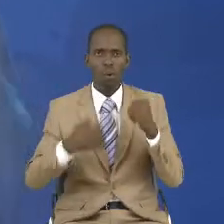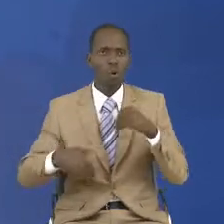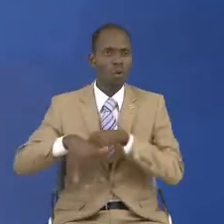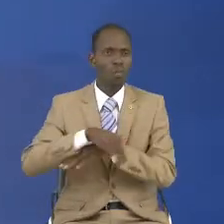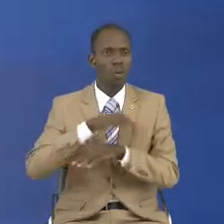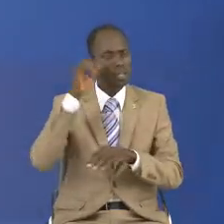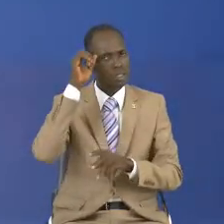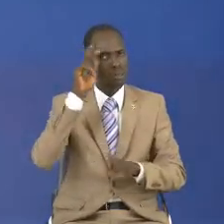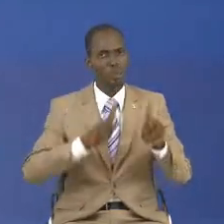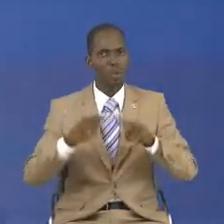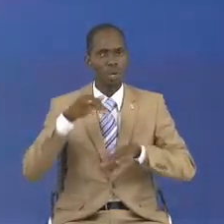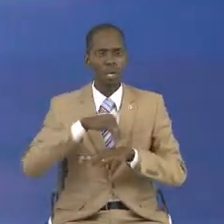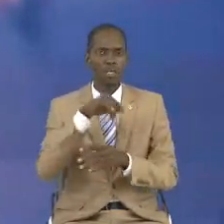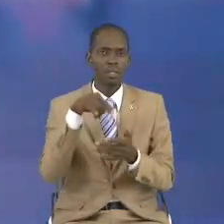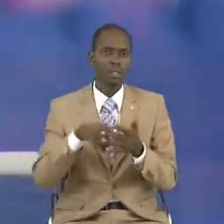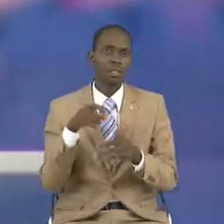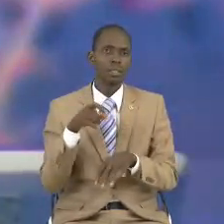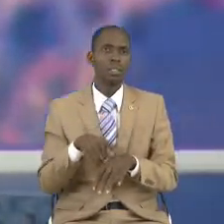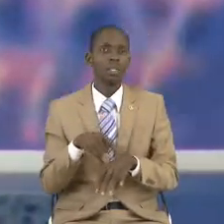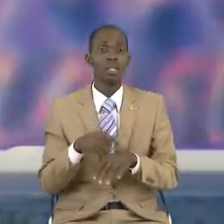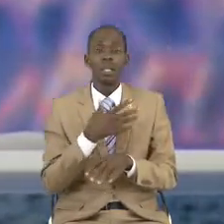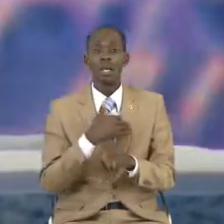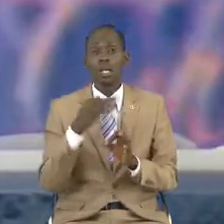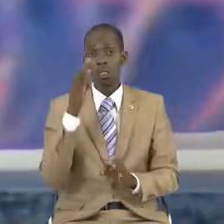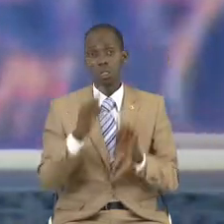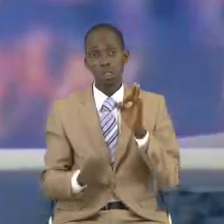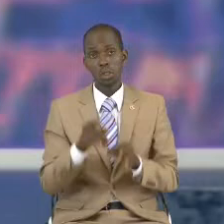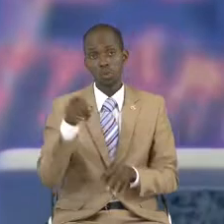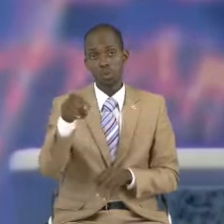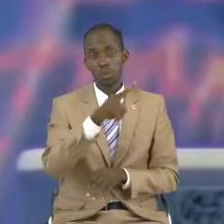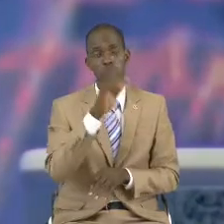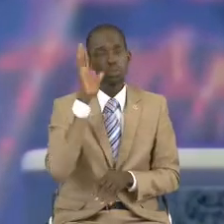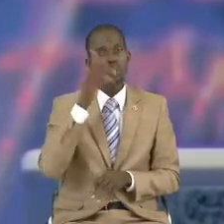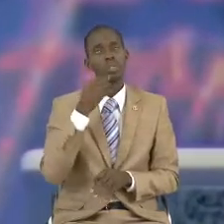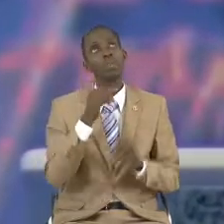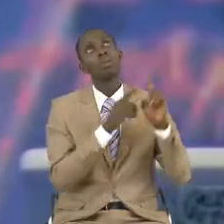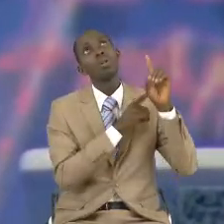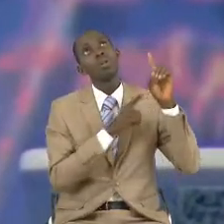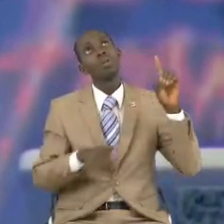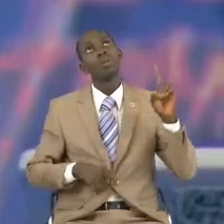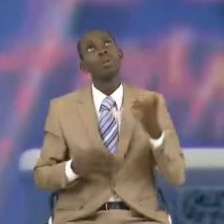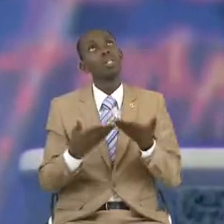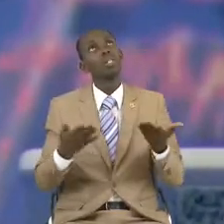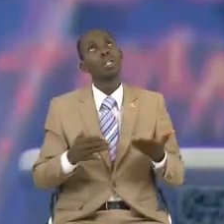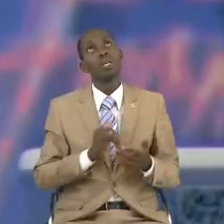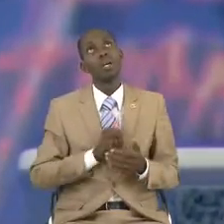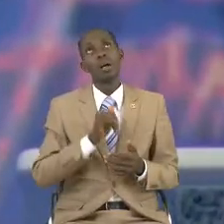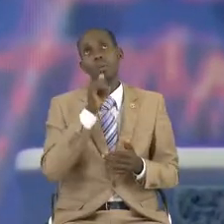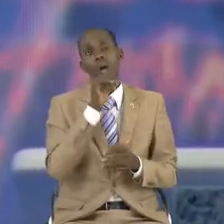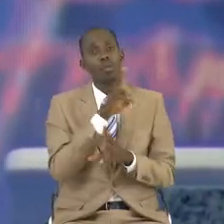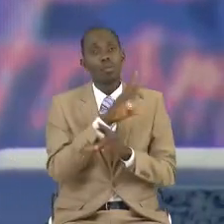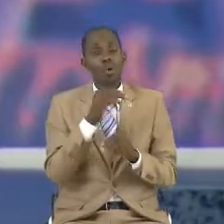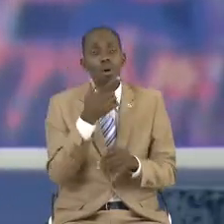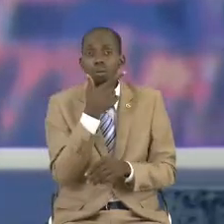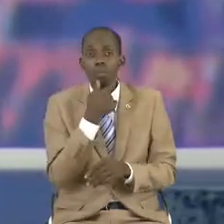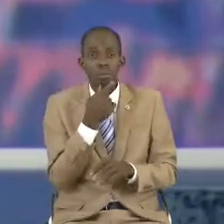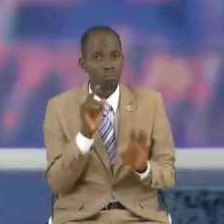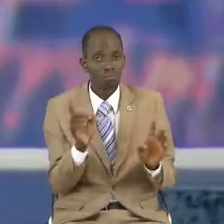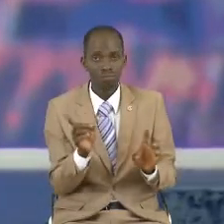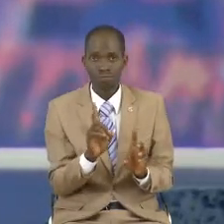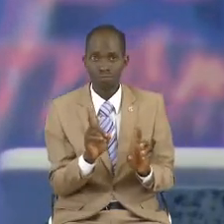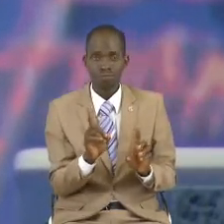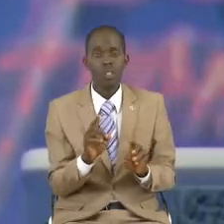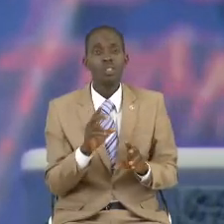time and if you say lord here am i no pretense here am i no